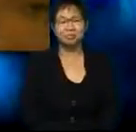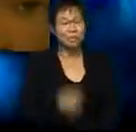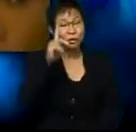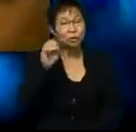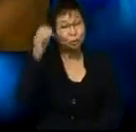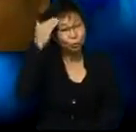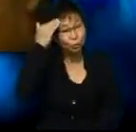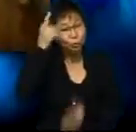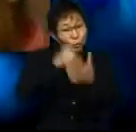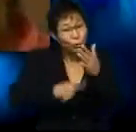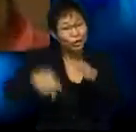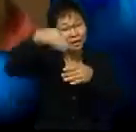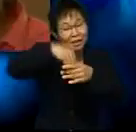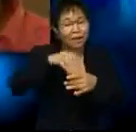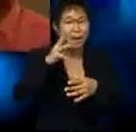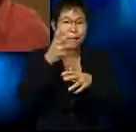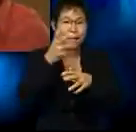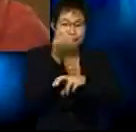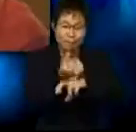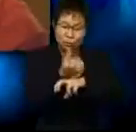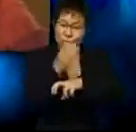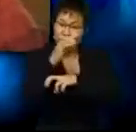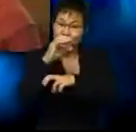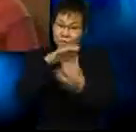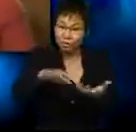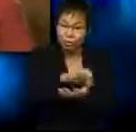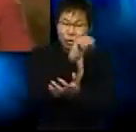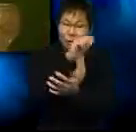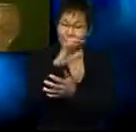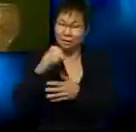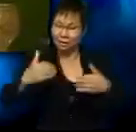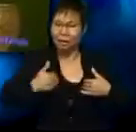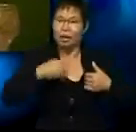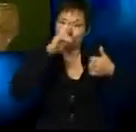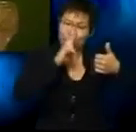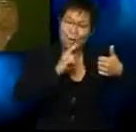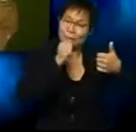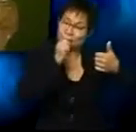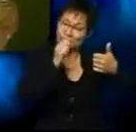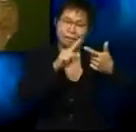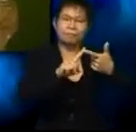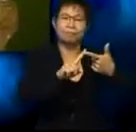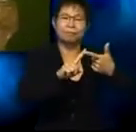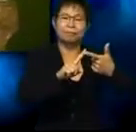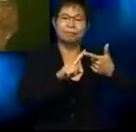Do you know what is in air batu campur? See, there are some red beans,